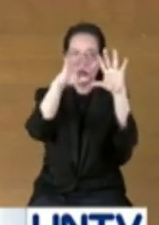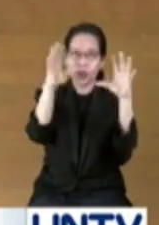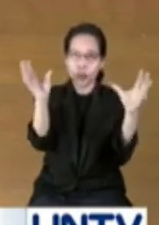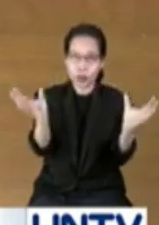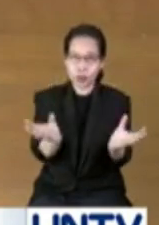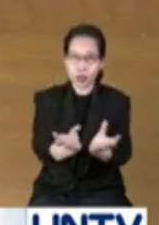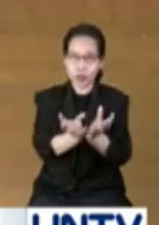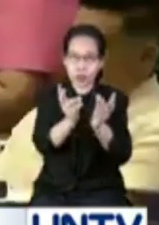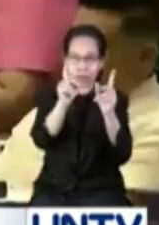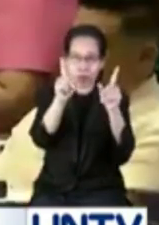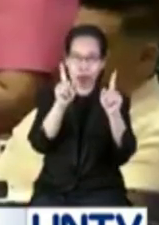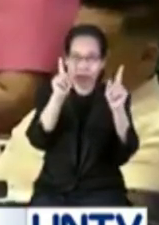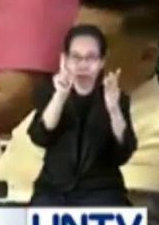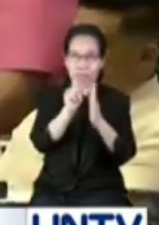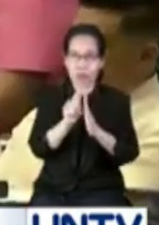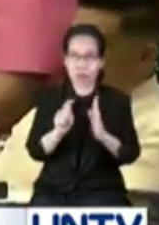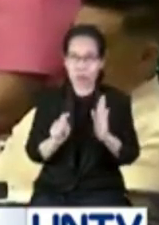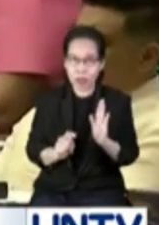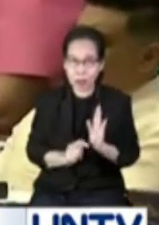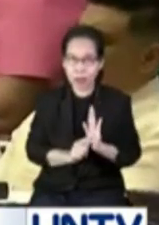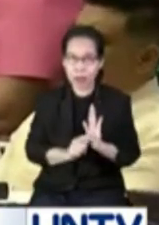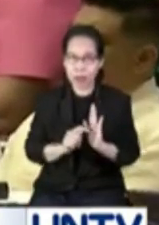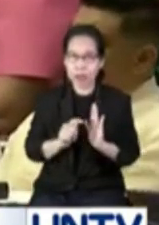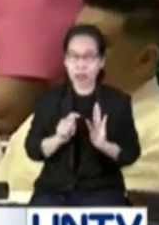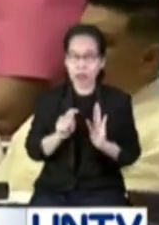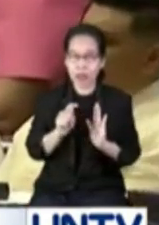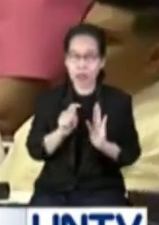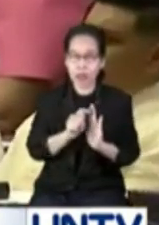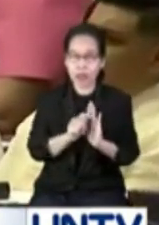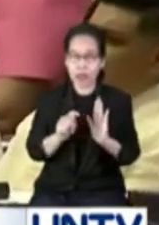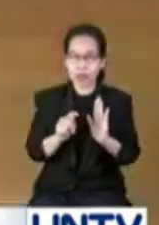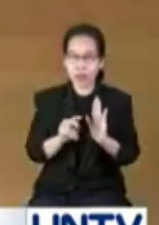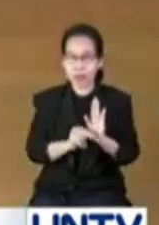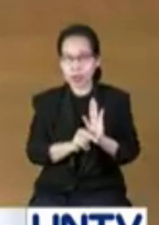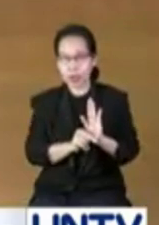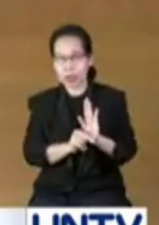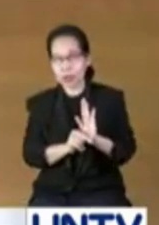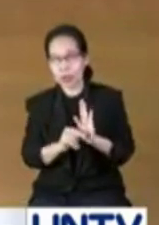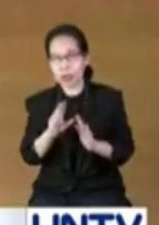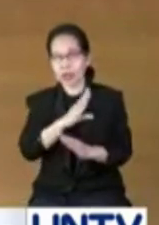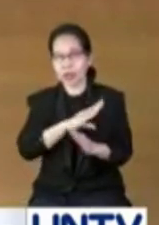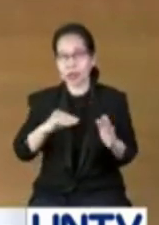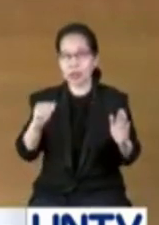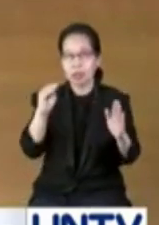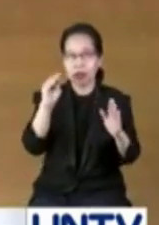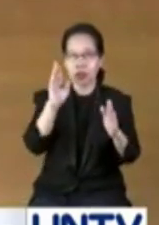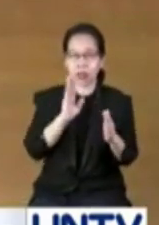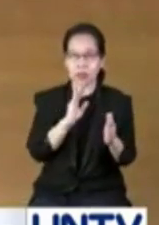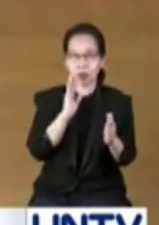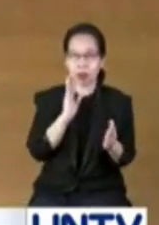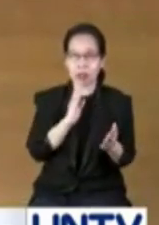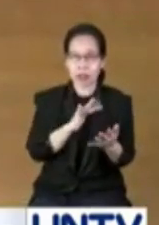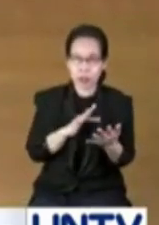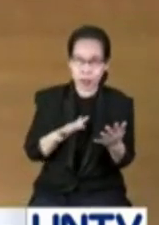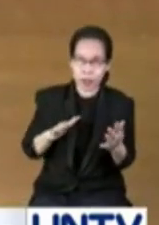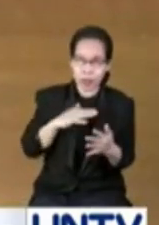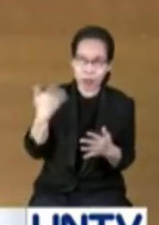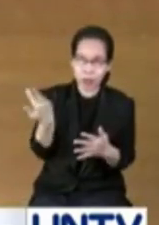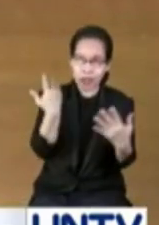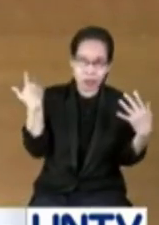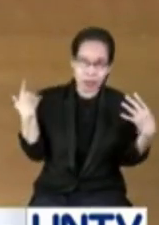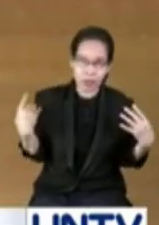It is a testament to our strong